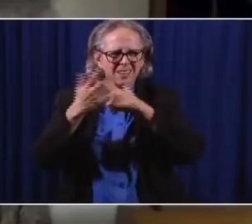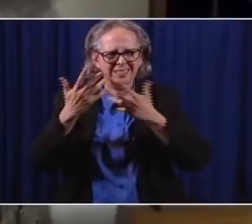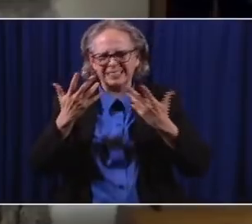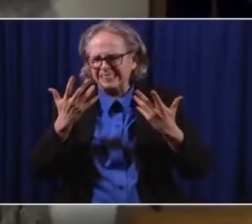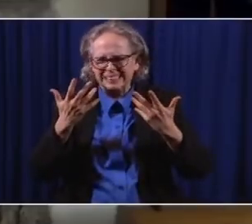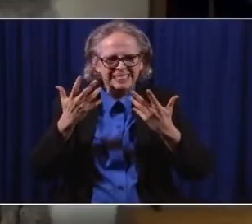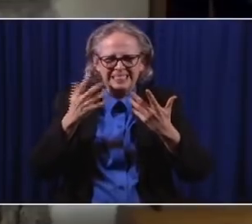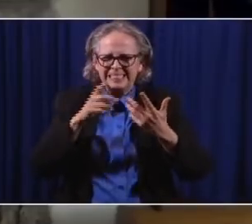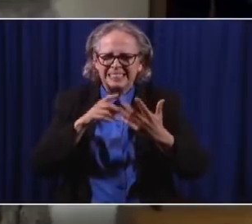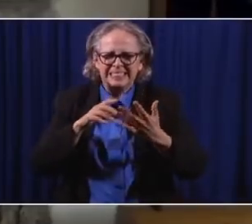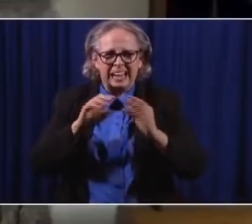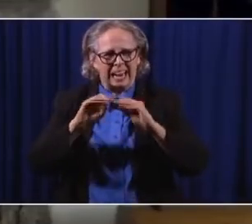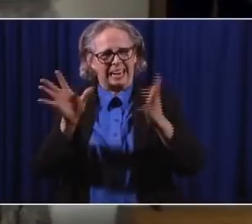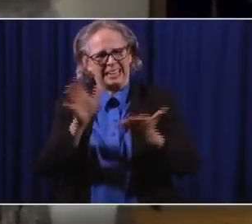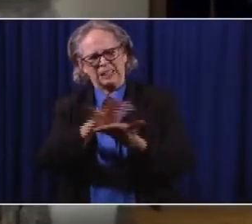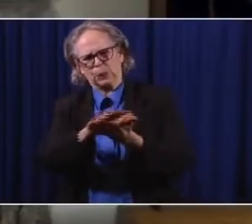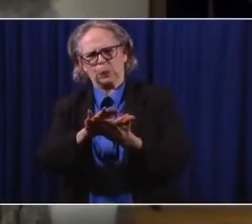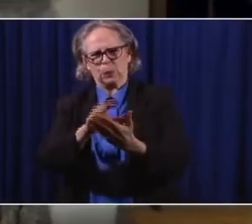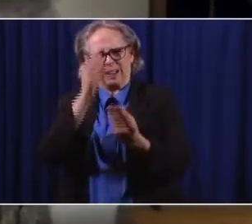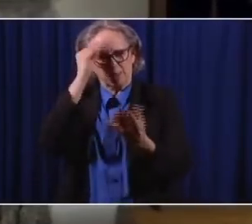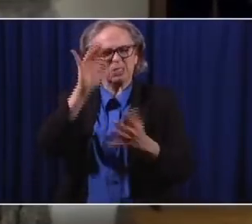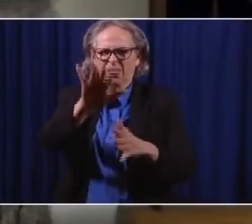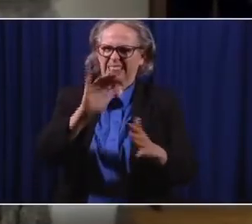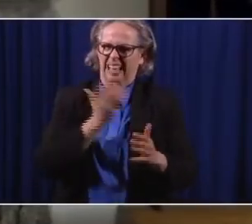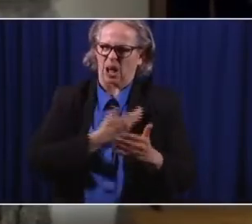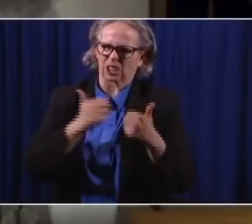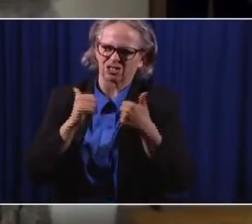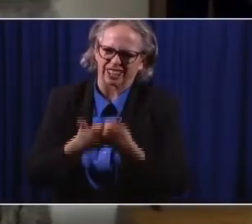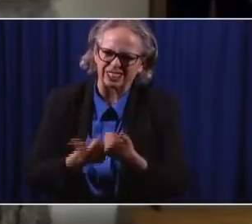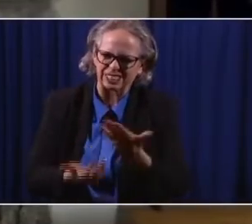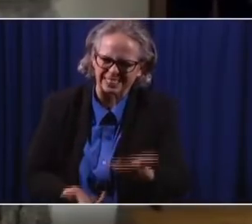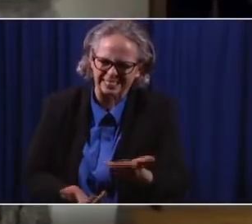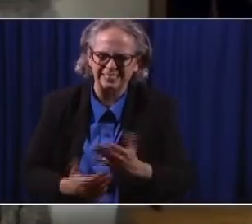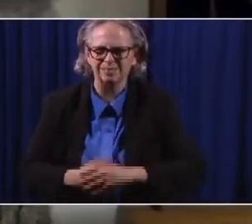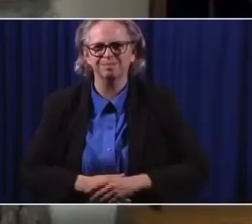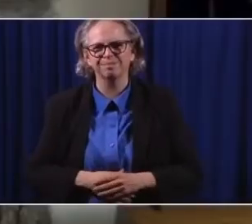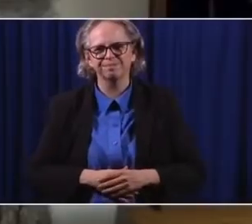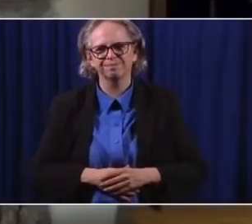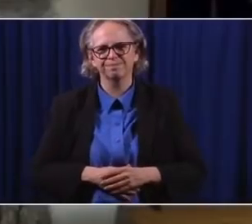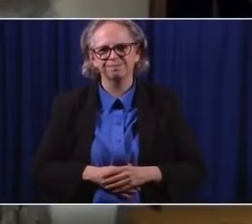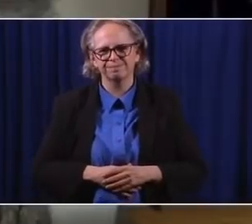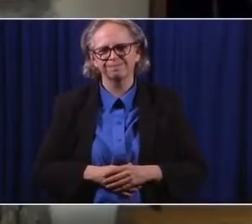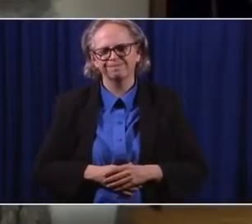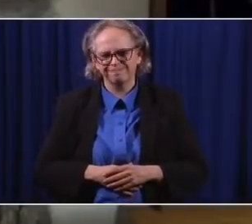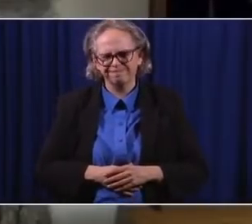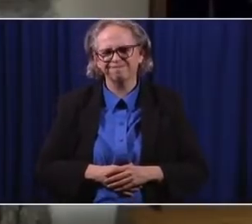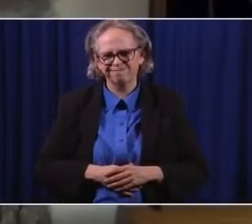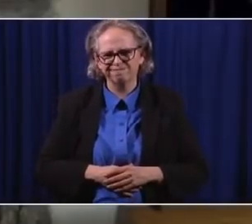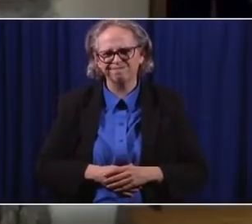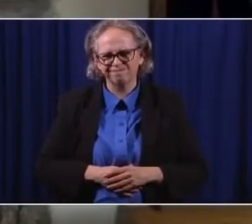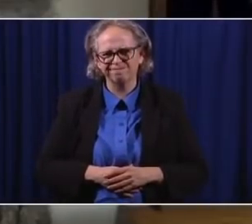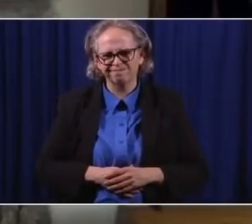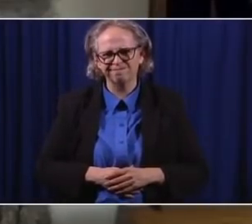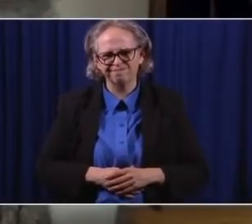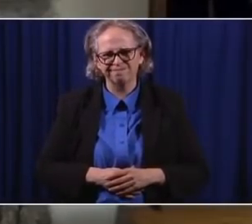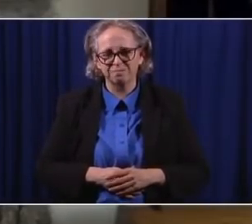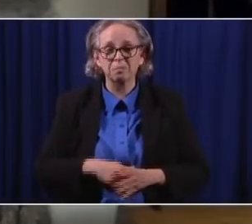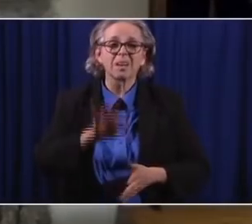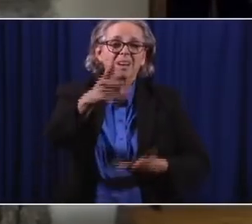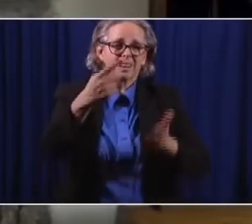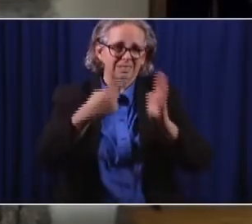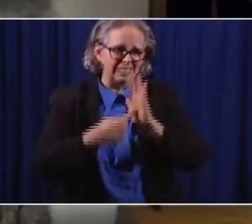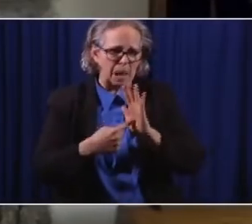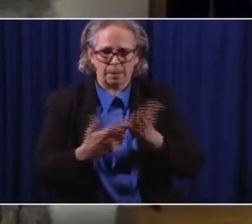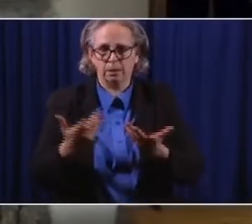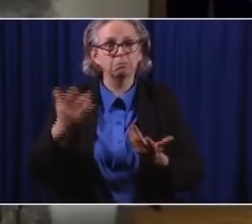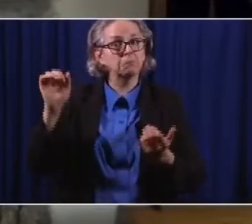that's the challenge. What you have now is, notes that have been taken, so you can go through,